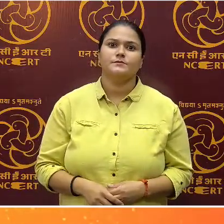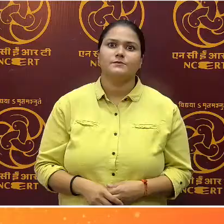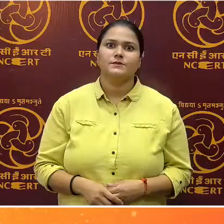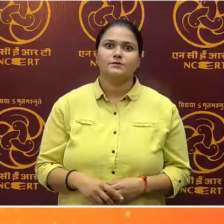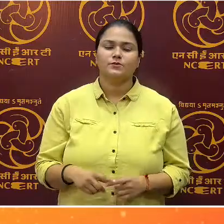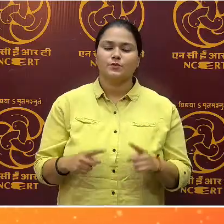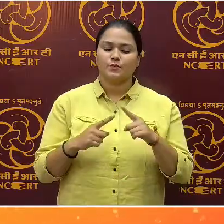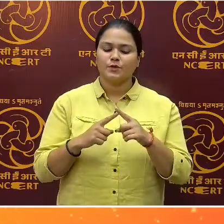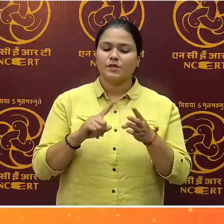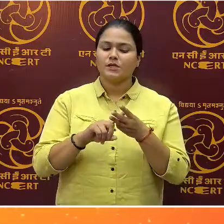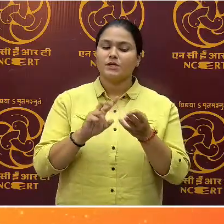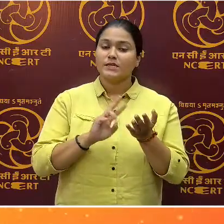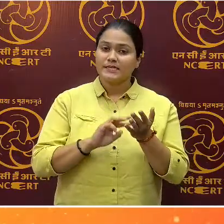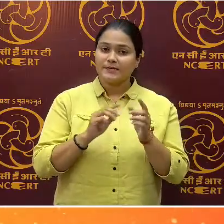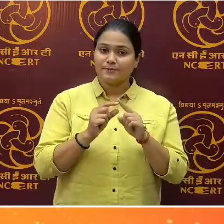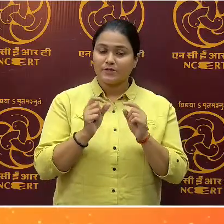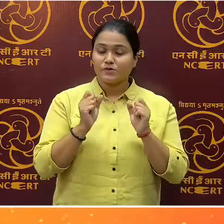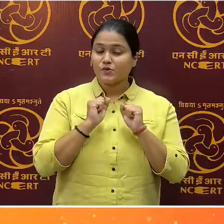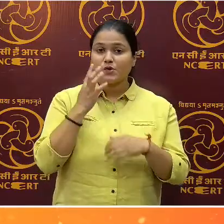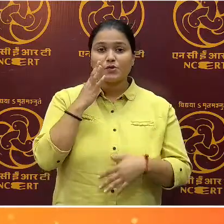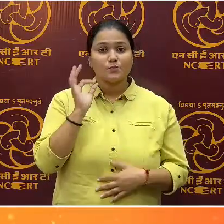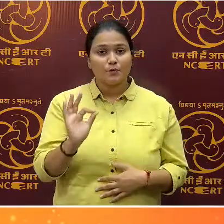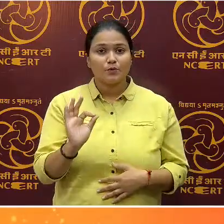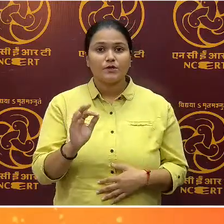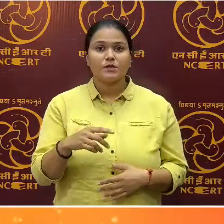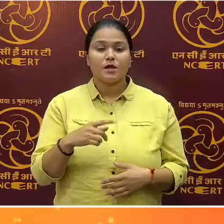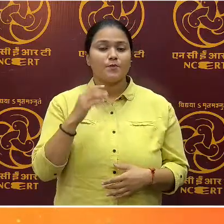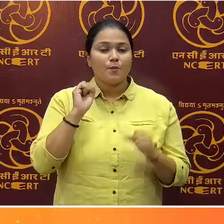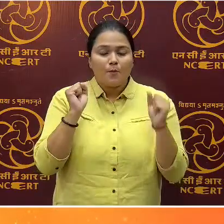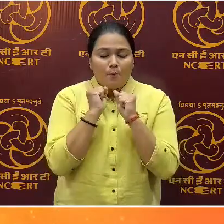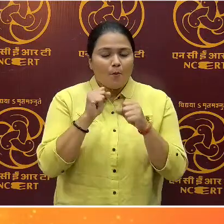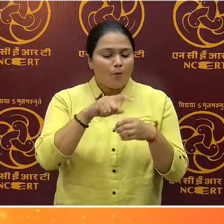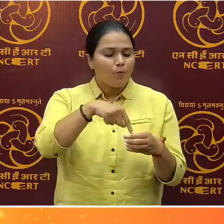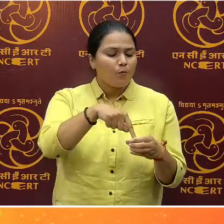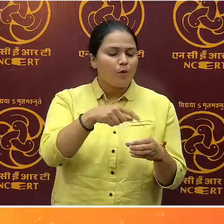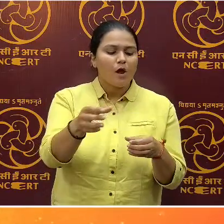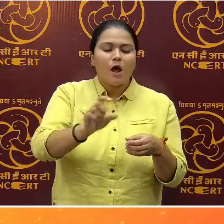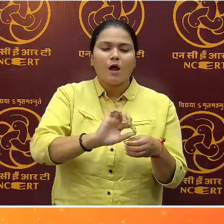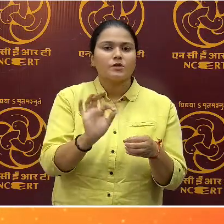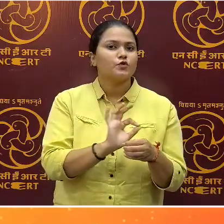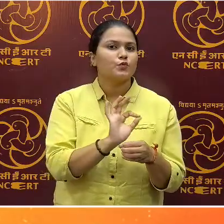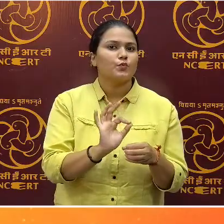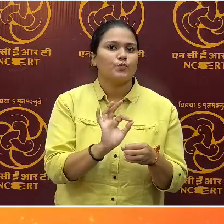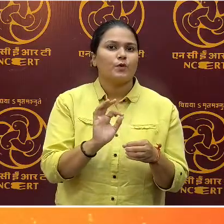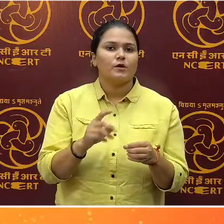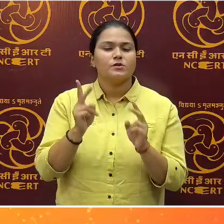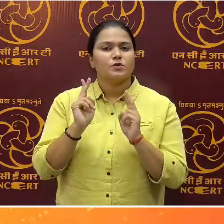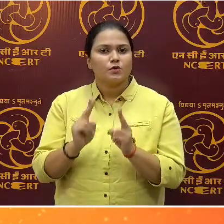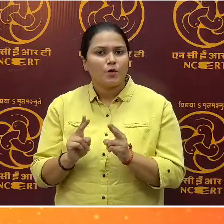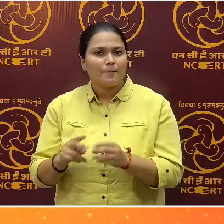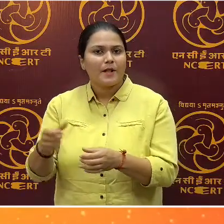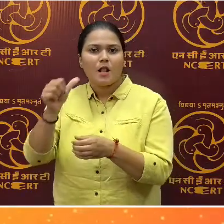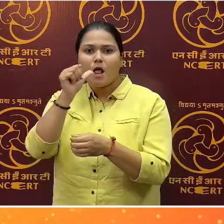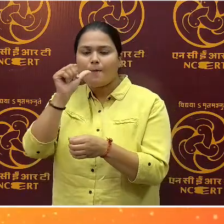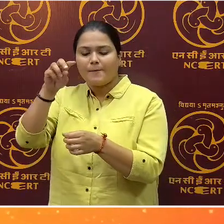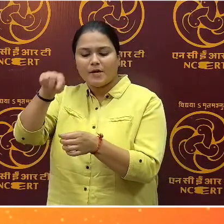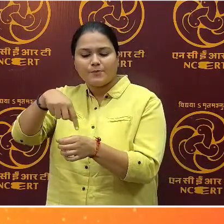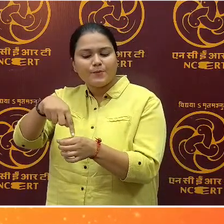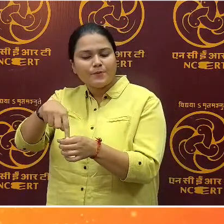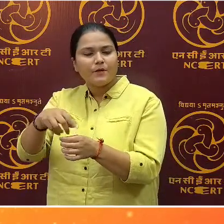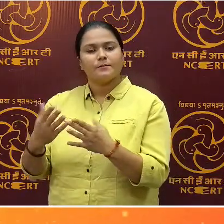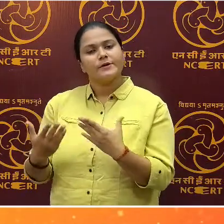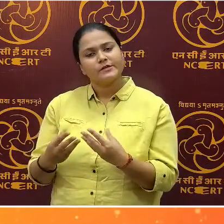temperature plays an important role. So that's what is the first factor. Heat it up, right? You increase the